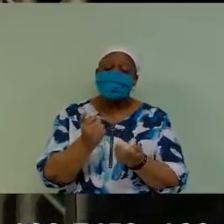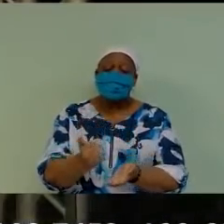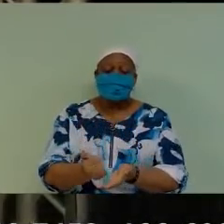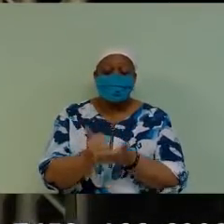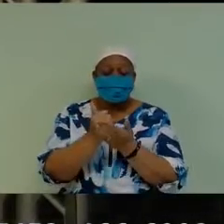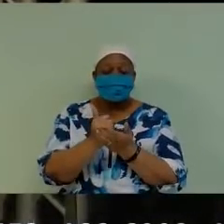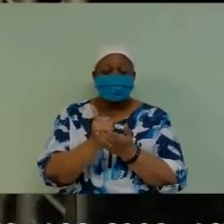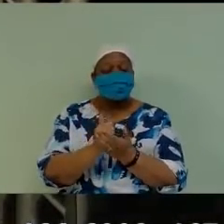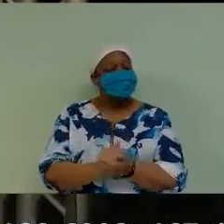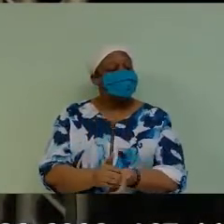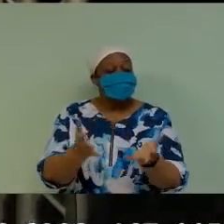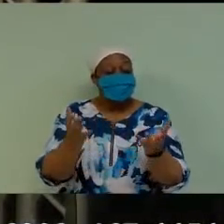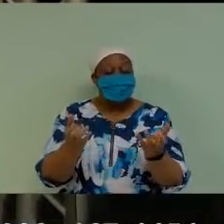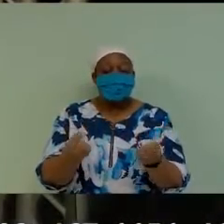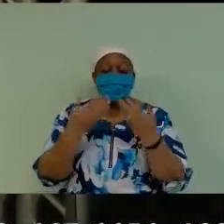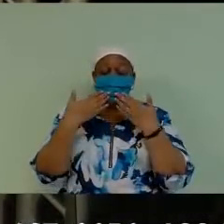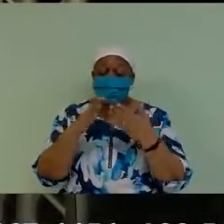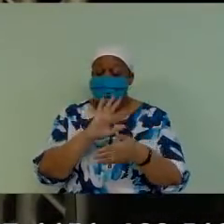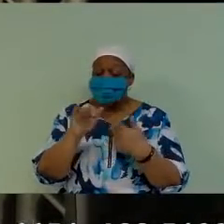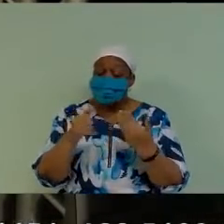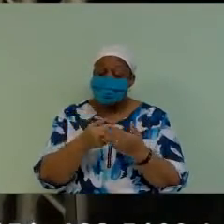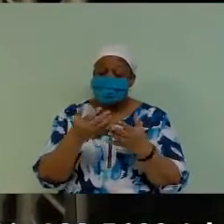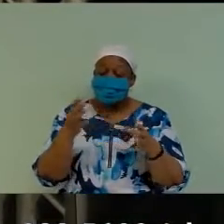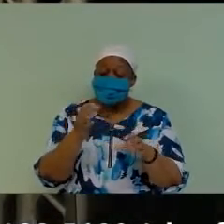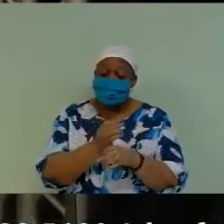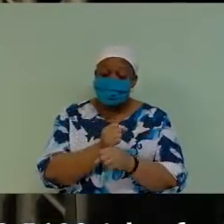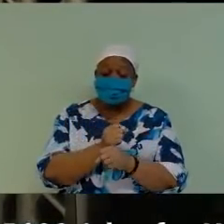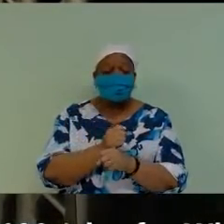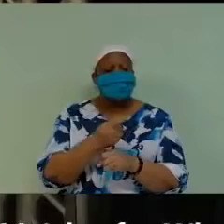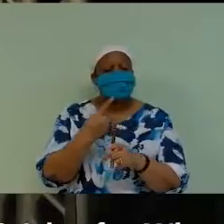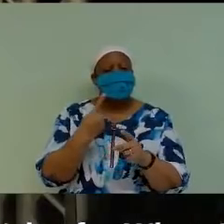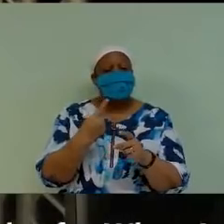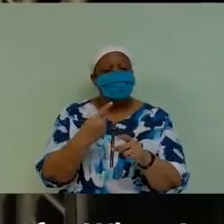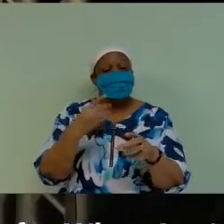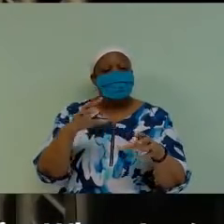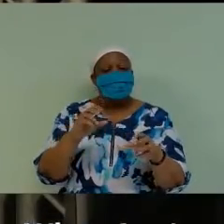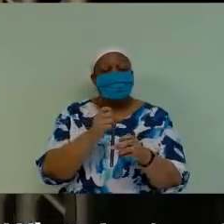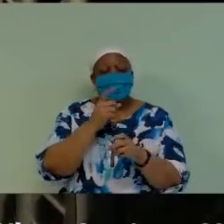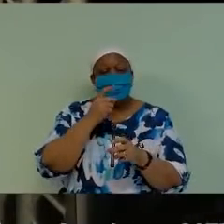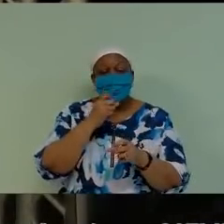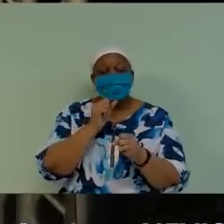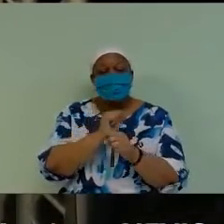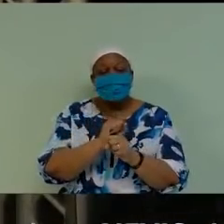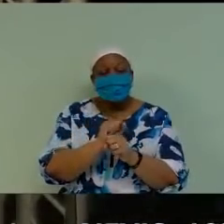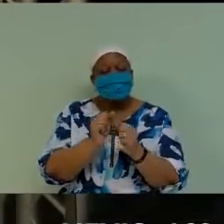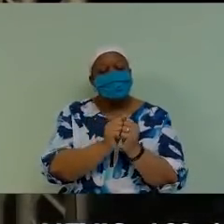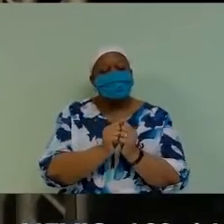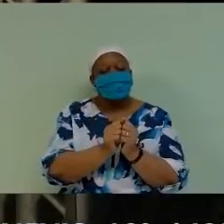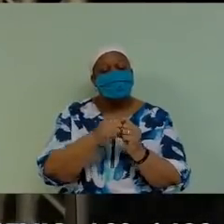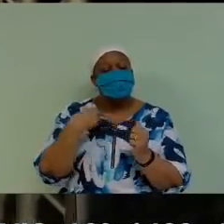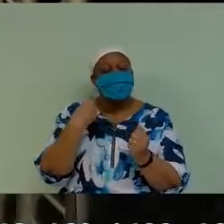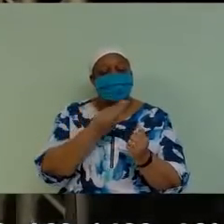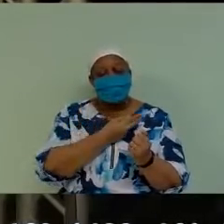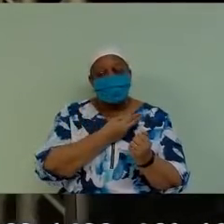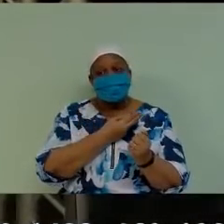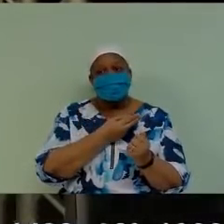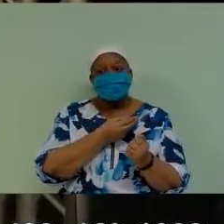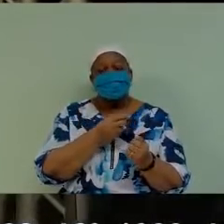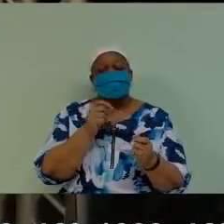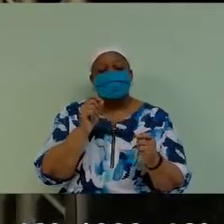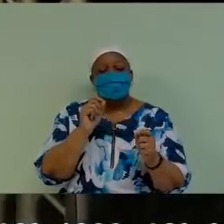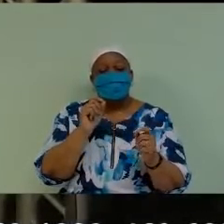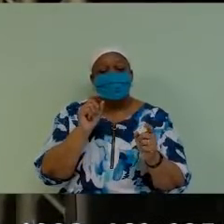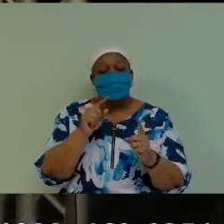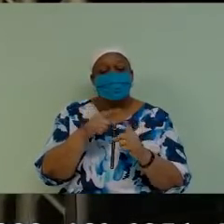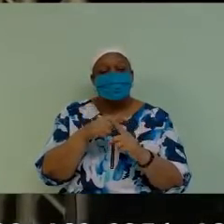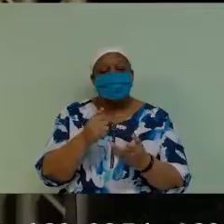commend everyone who has put their hand to the till to help us be successful in what we've done so